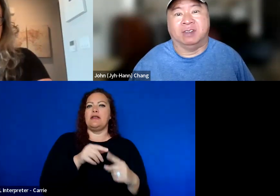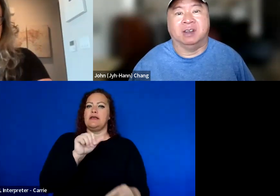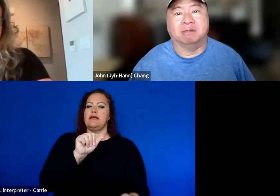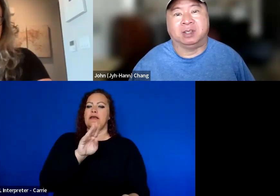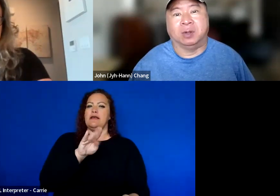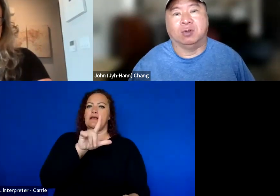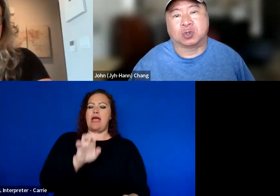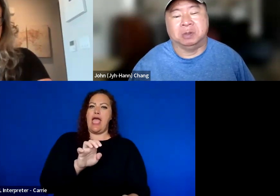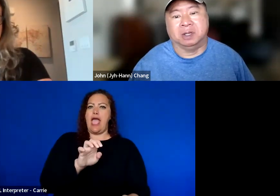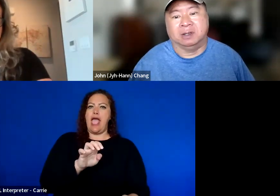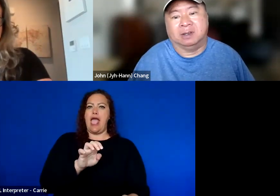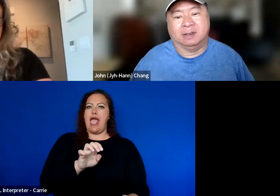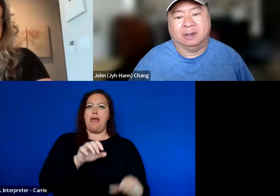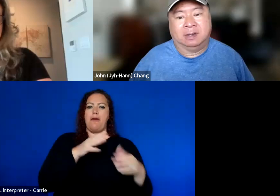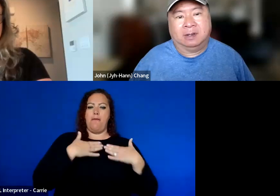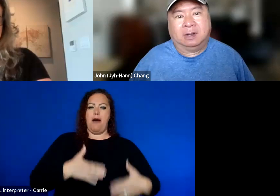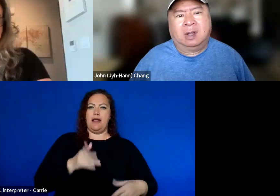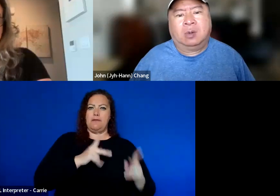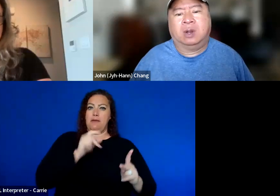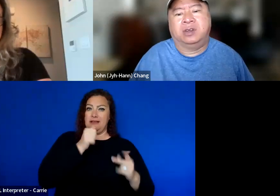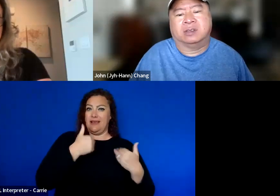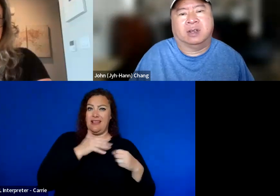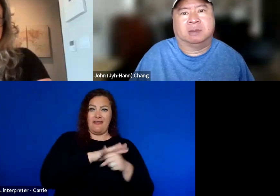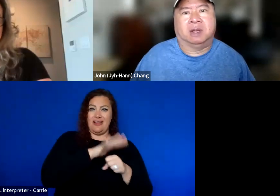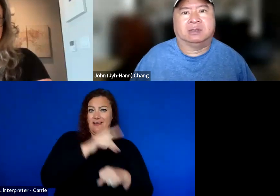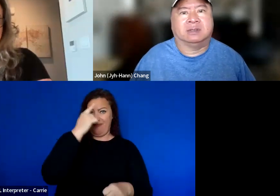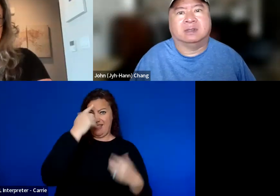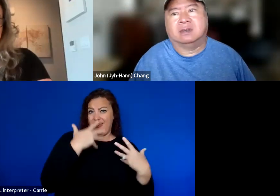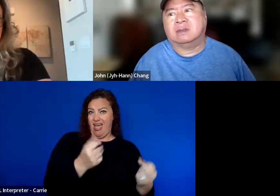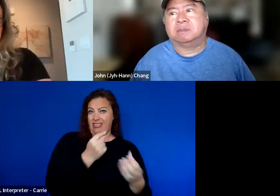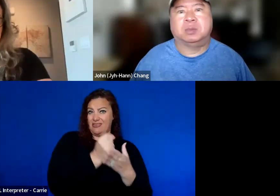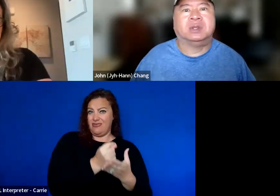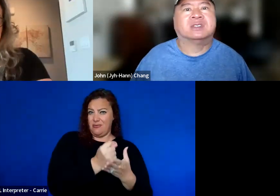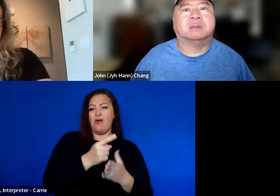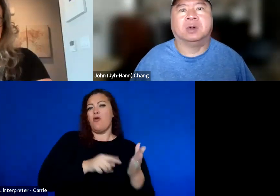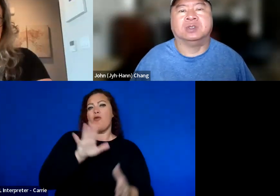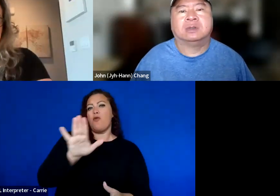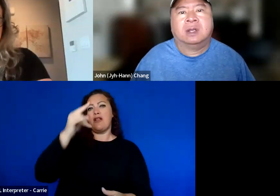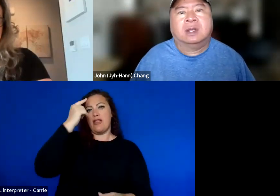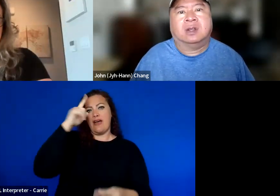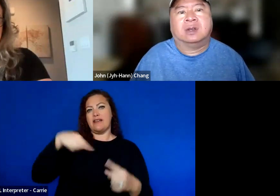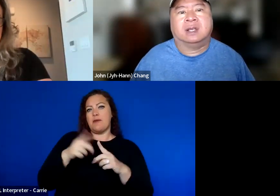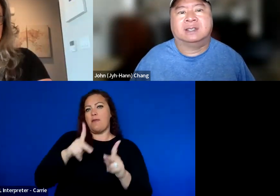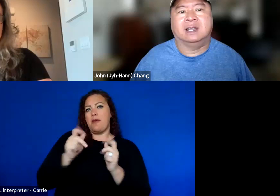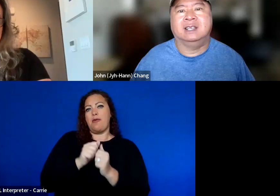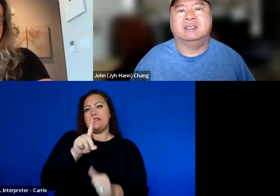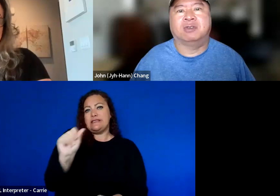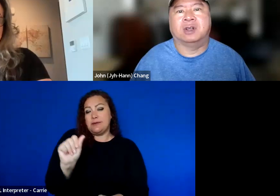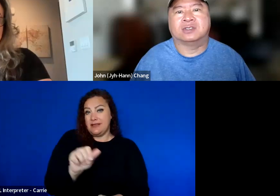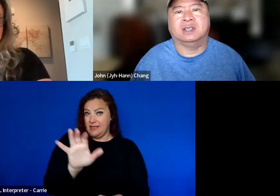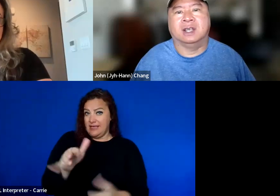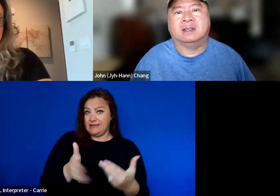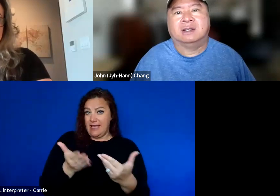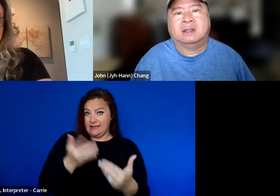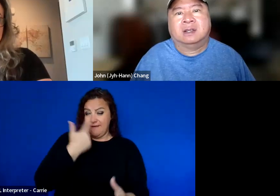not having enough mental health treatment. Mm-hmm. What are your thoughts about people with disabilities? Is it easy for